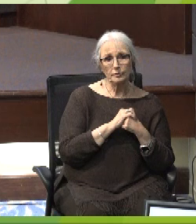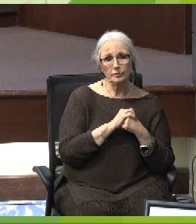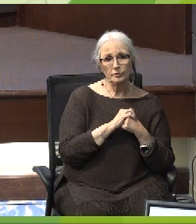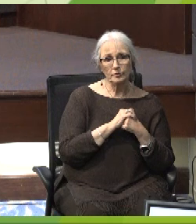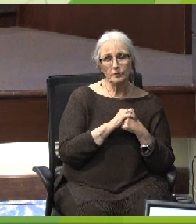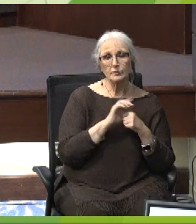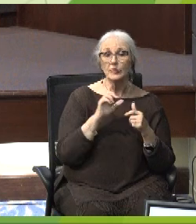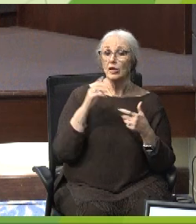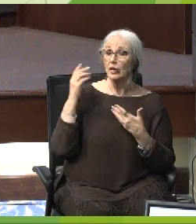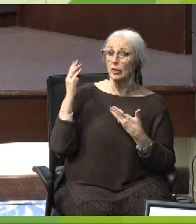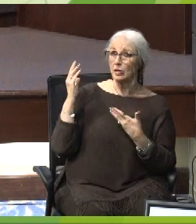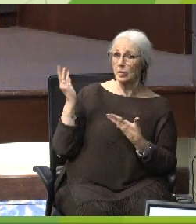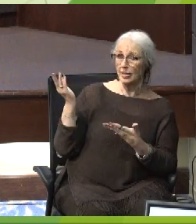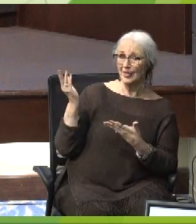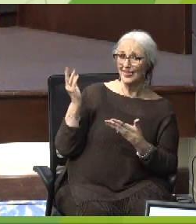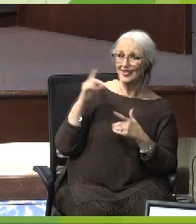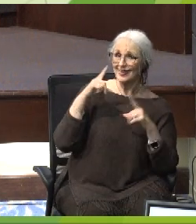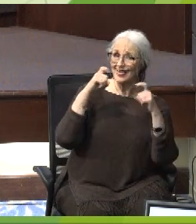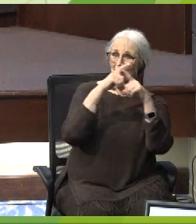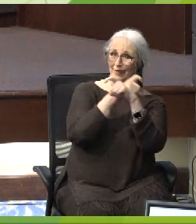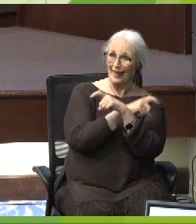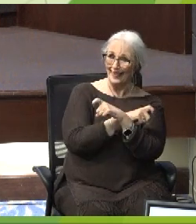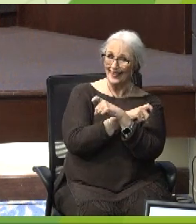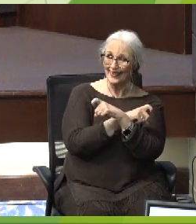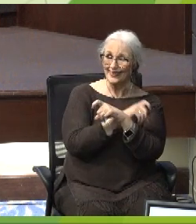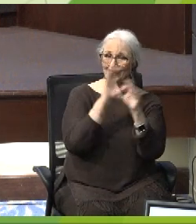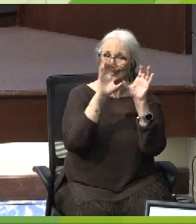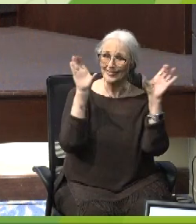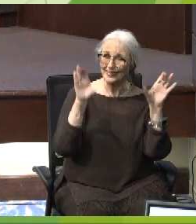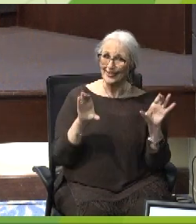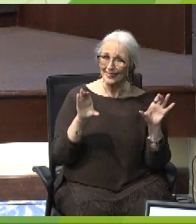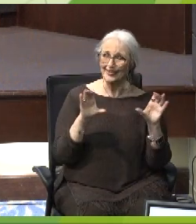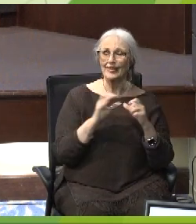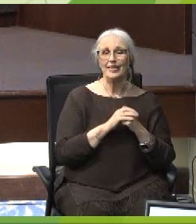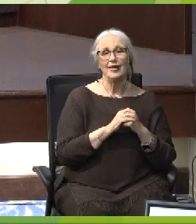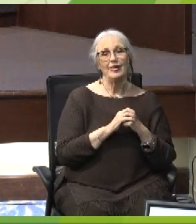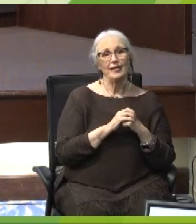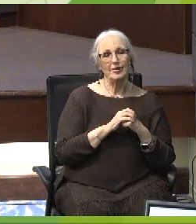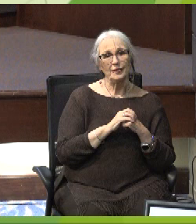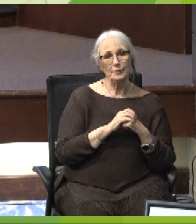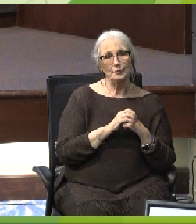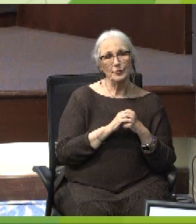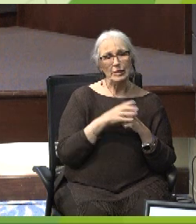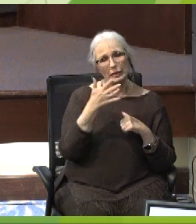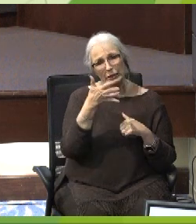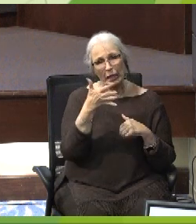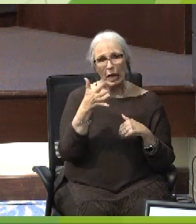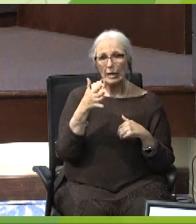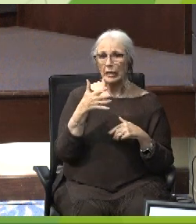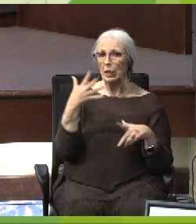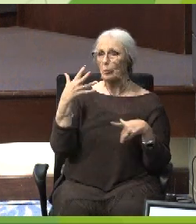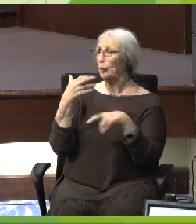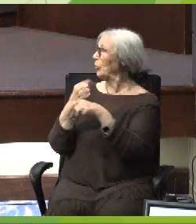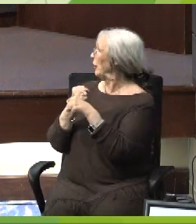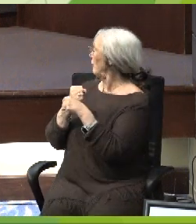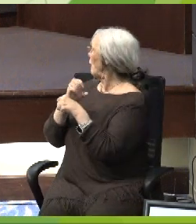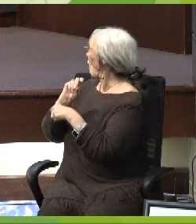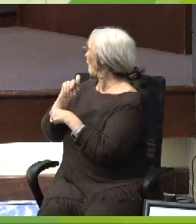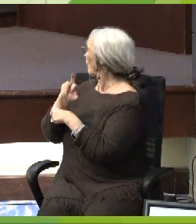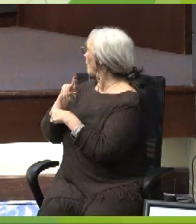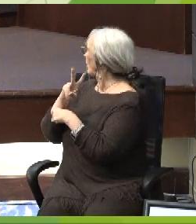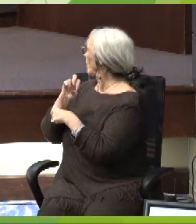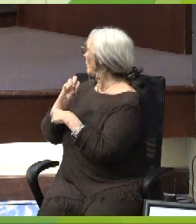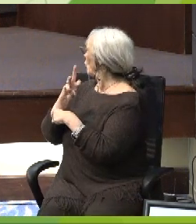And then this complicated chart is kind of a brief overview of what